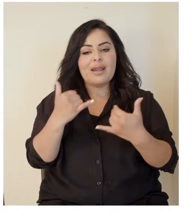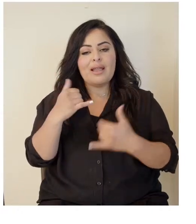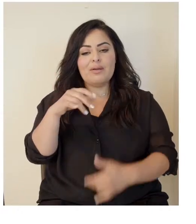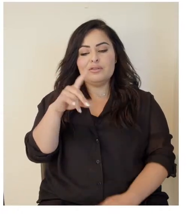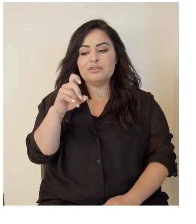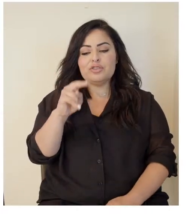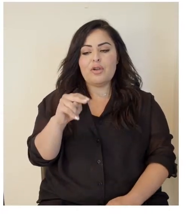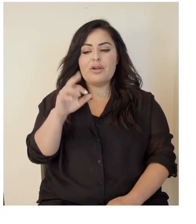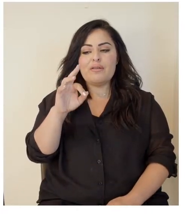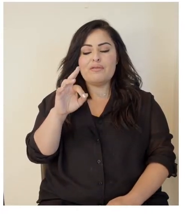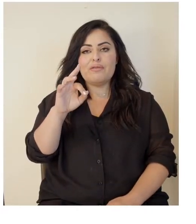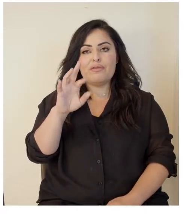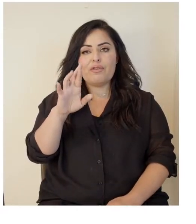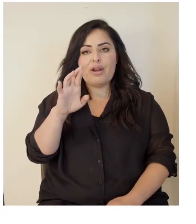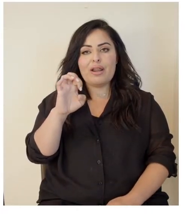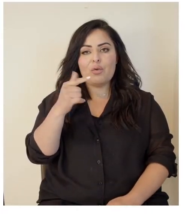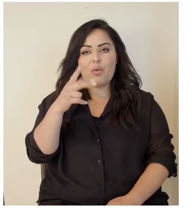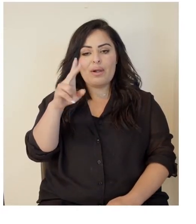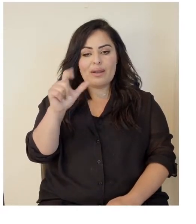Fergolia.